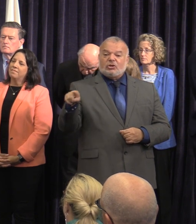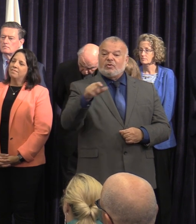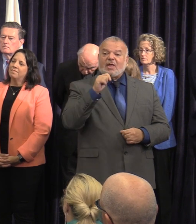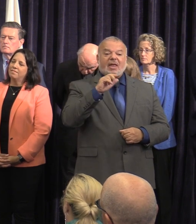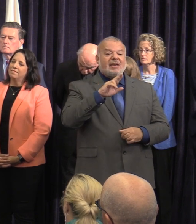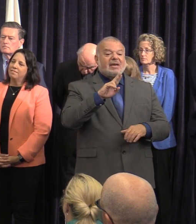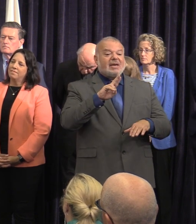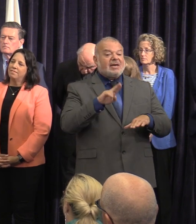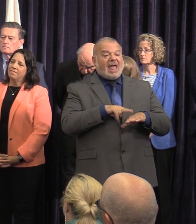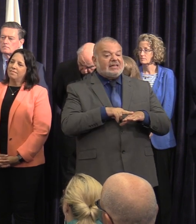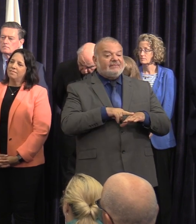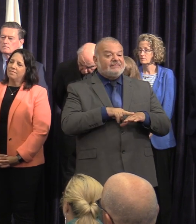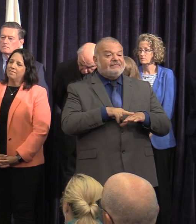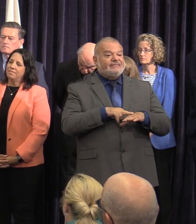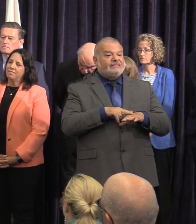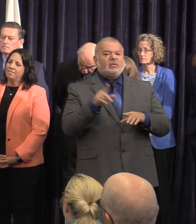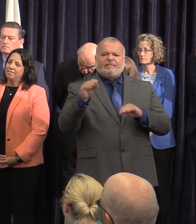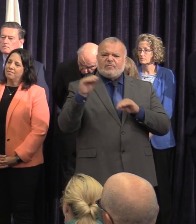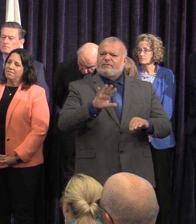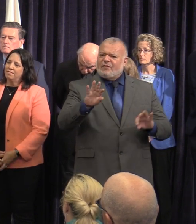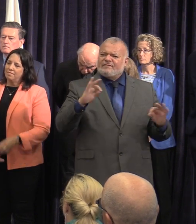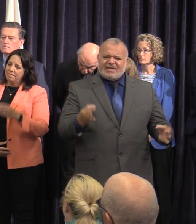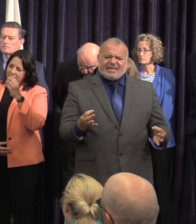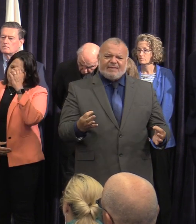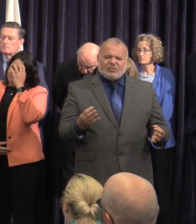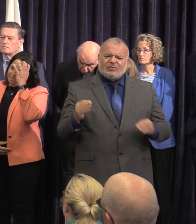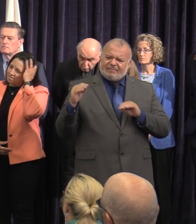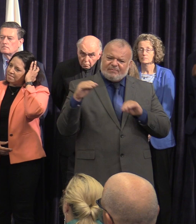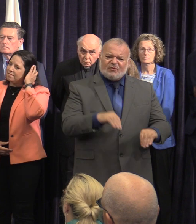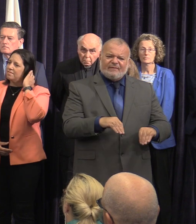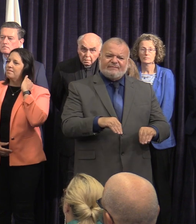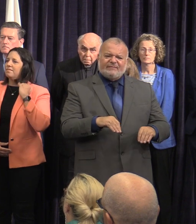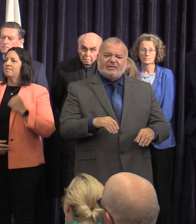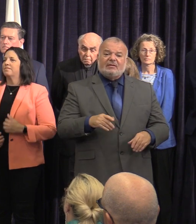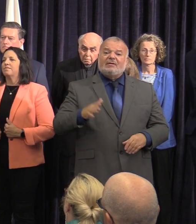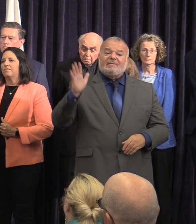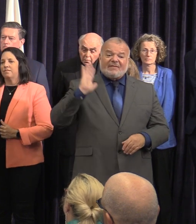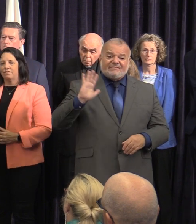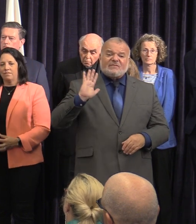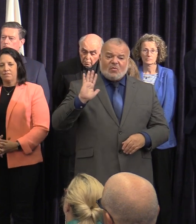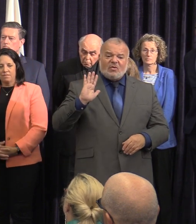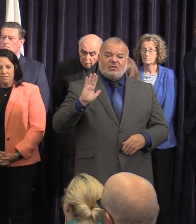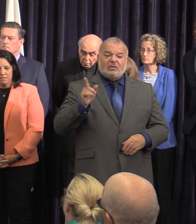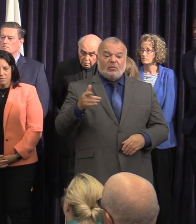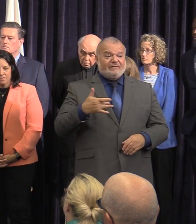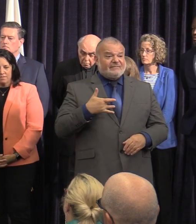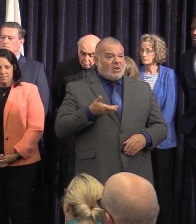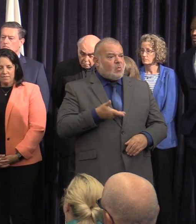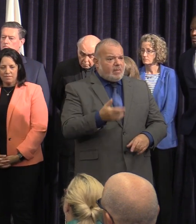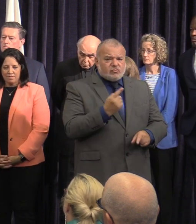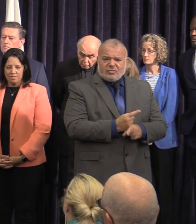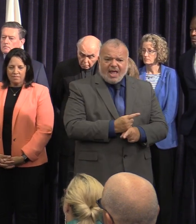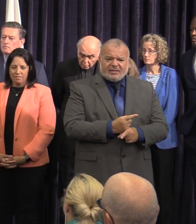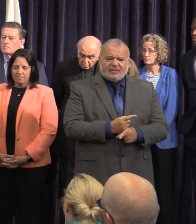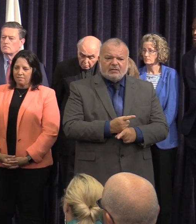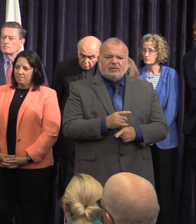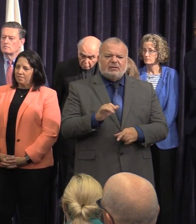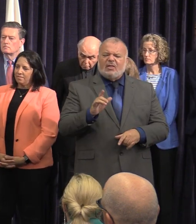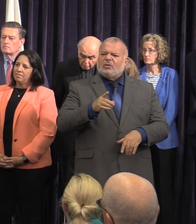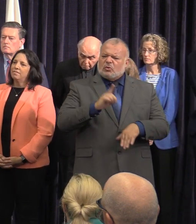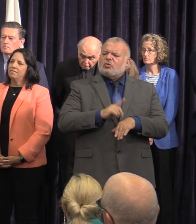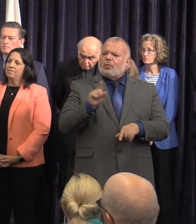was welcome here before. So it's our duty to welcome the ones that